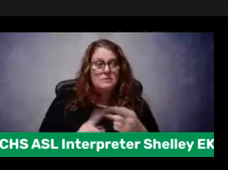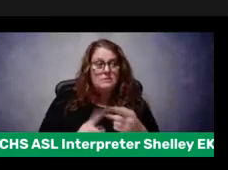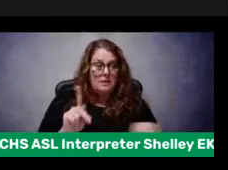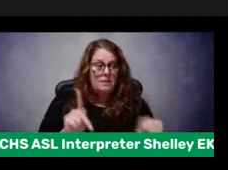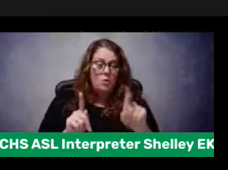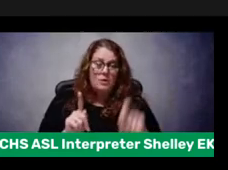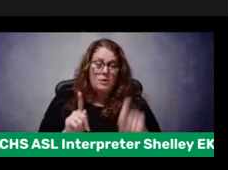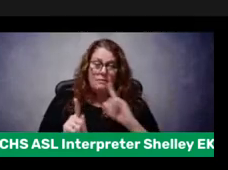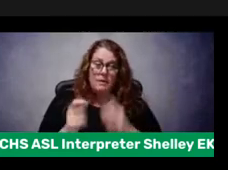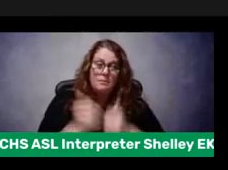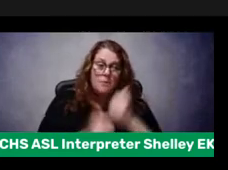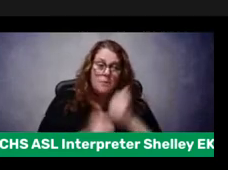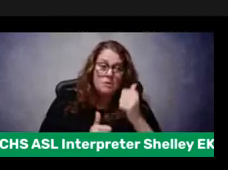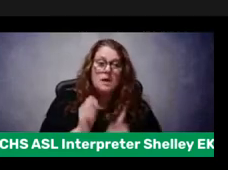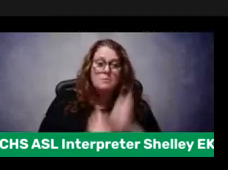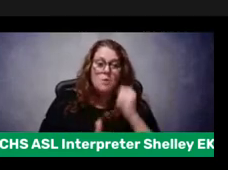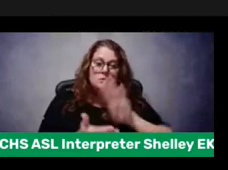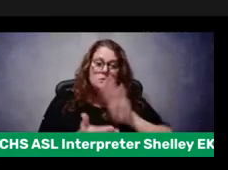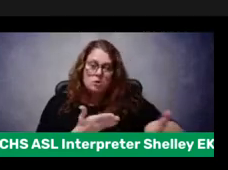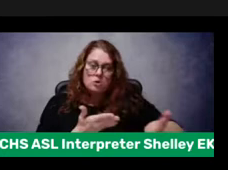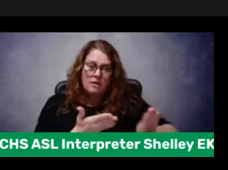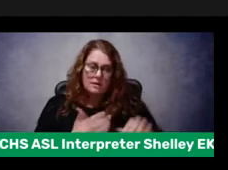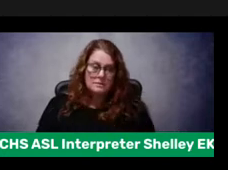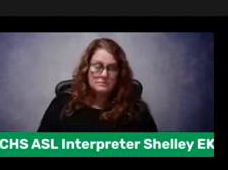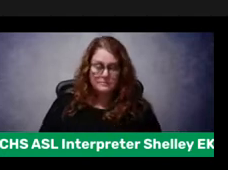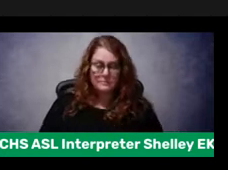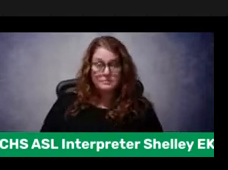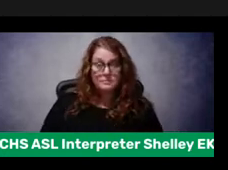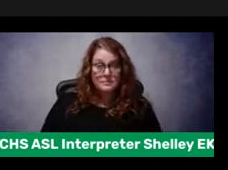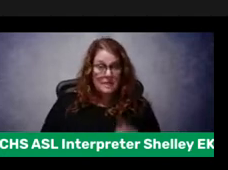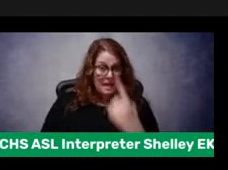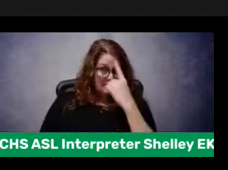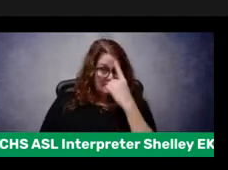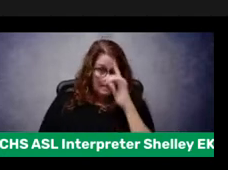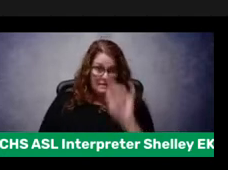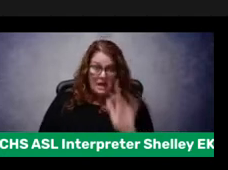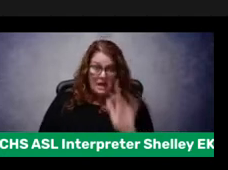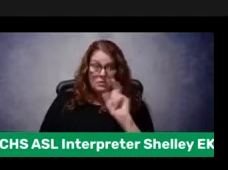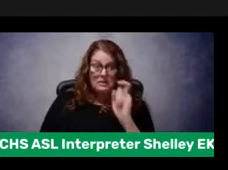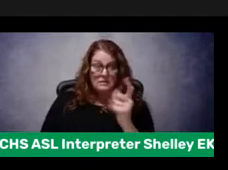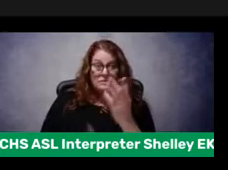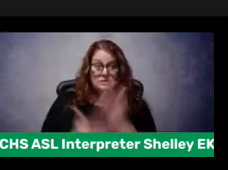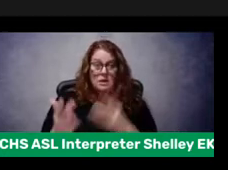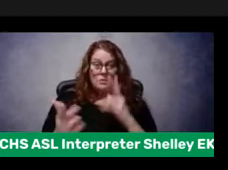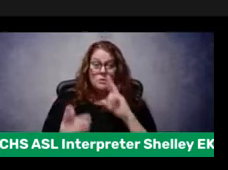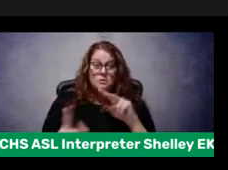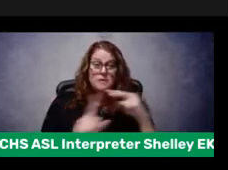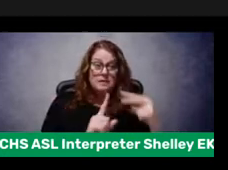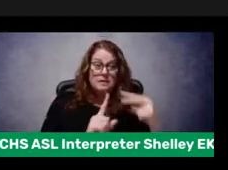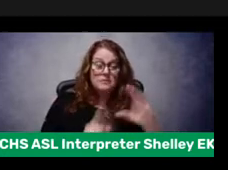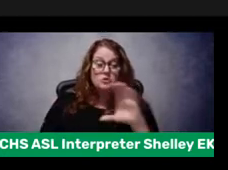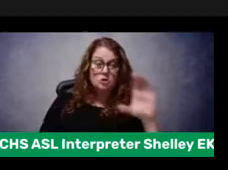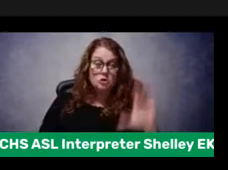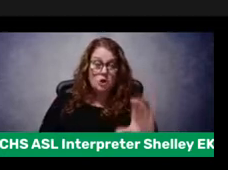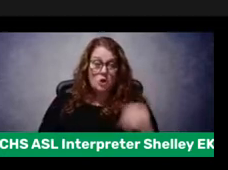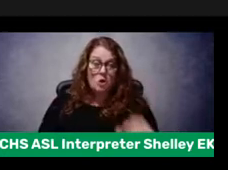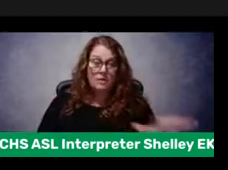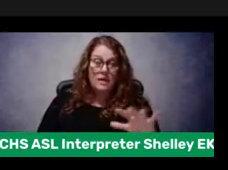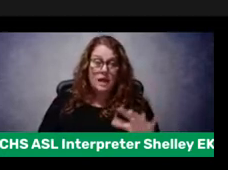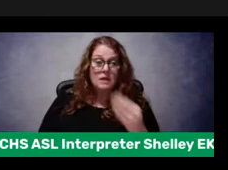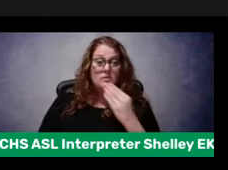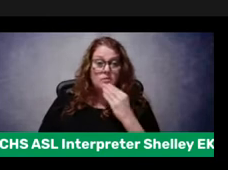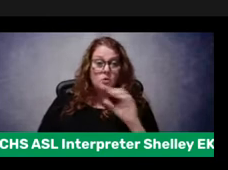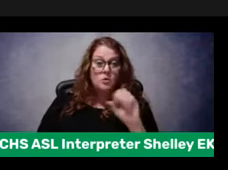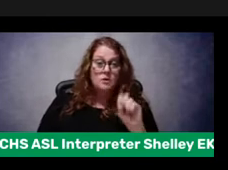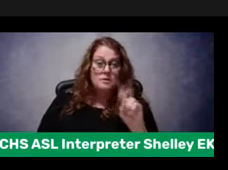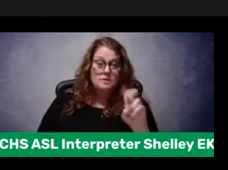and often are the most marginalized. So I think that gives you some perspective. The Chicagoland Food Sovereignty